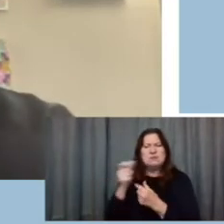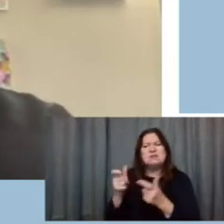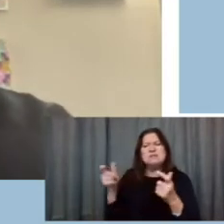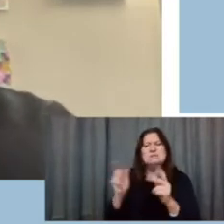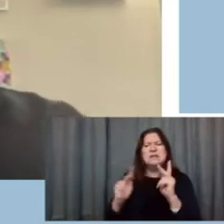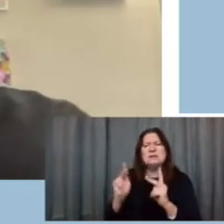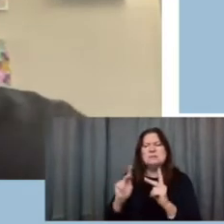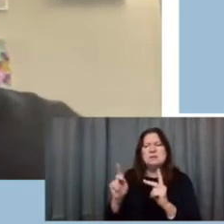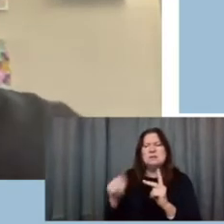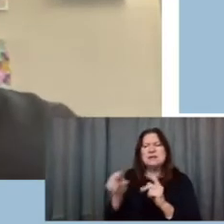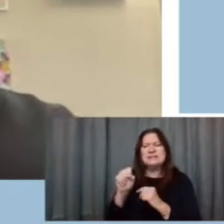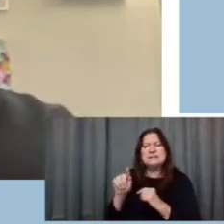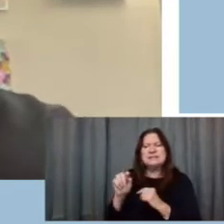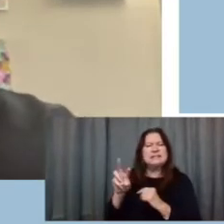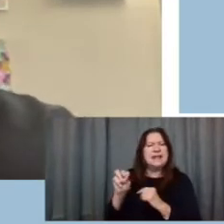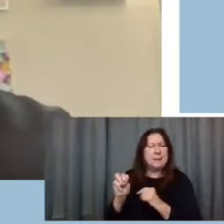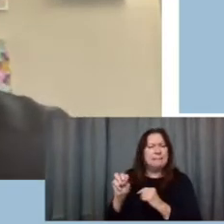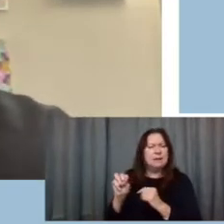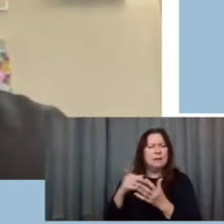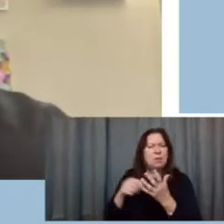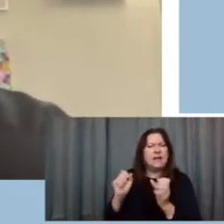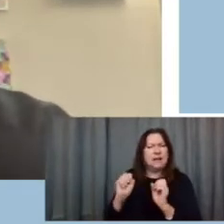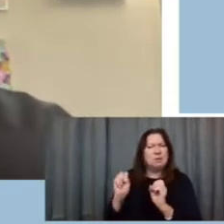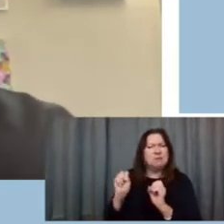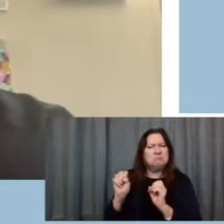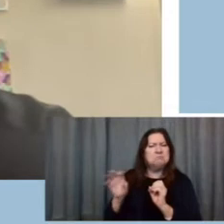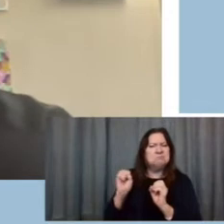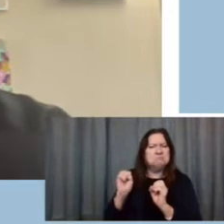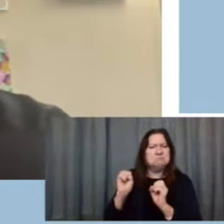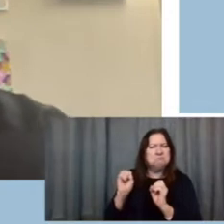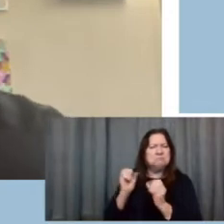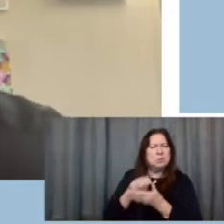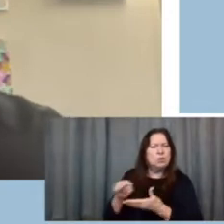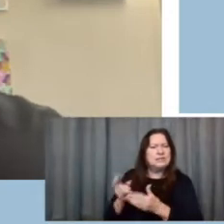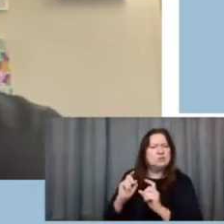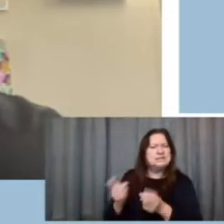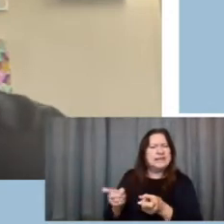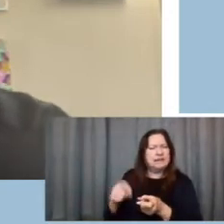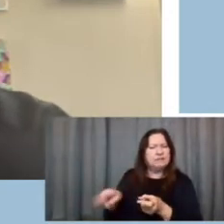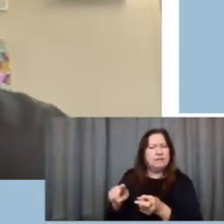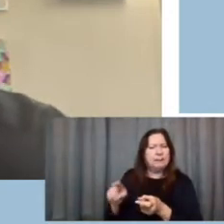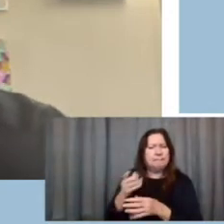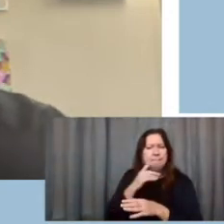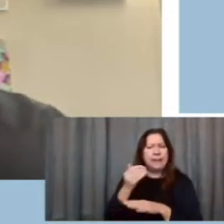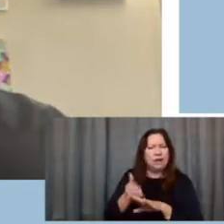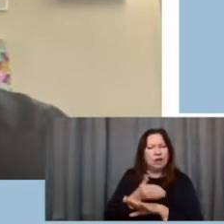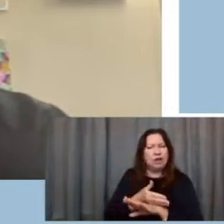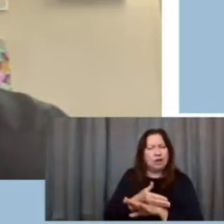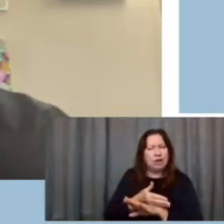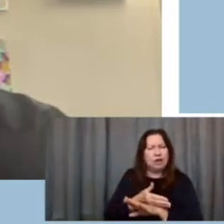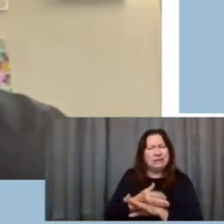STEM. So what can we do? What can we throw at them? What resources can we give them to make them better, or make them,